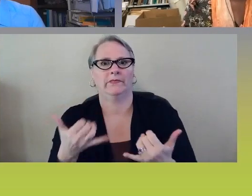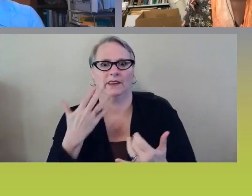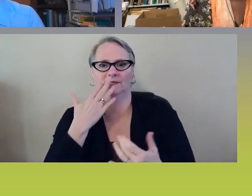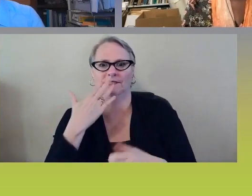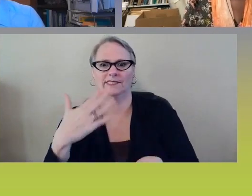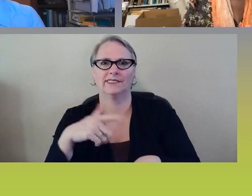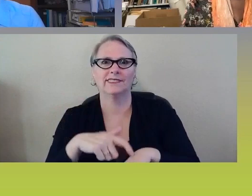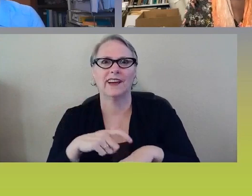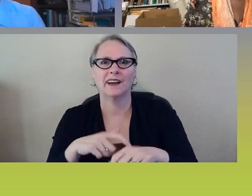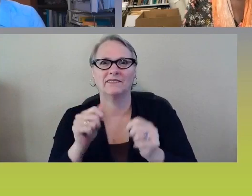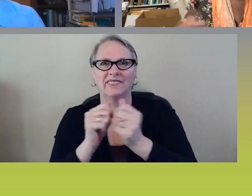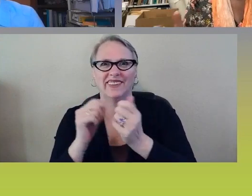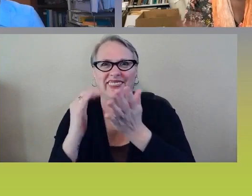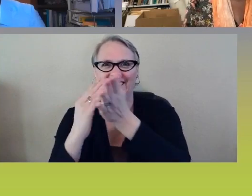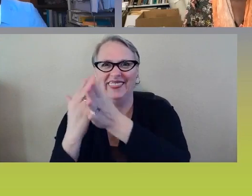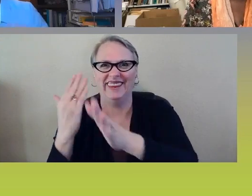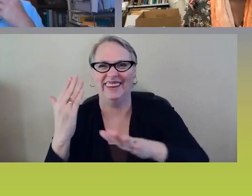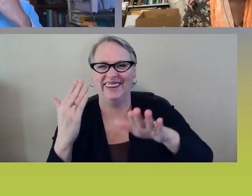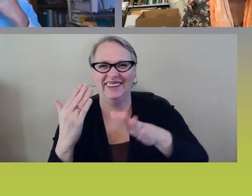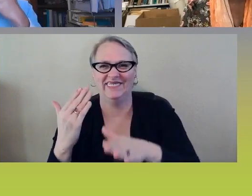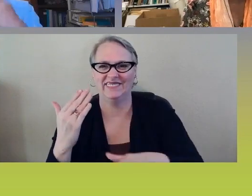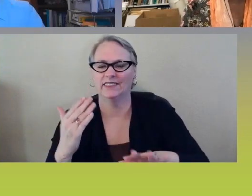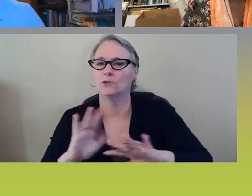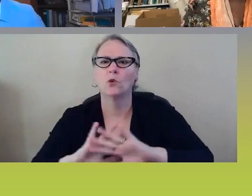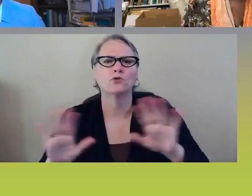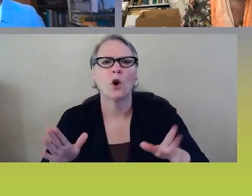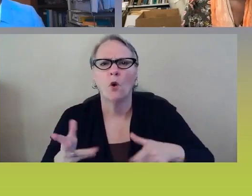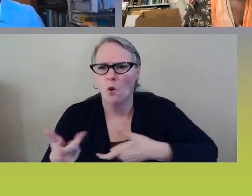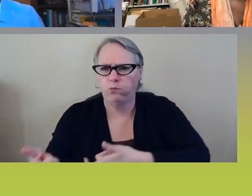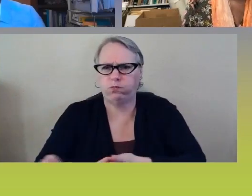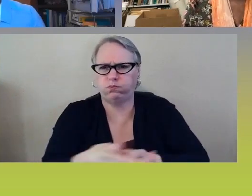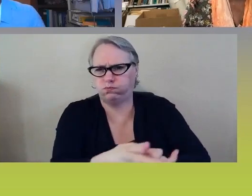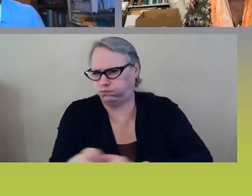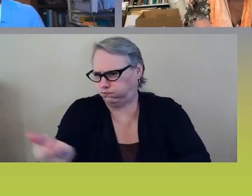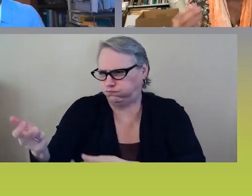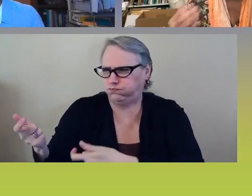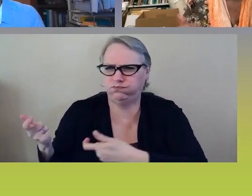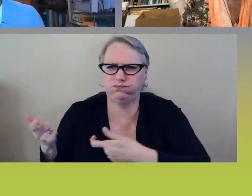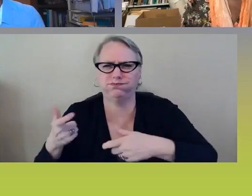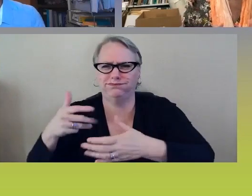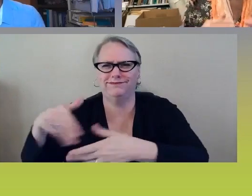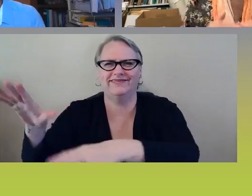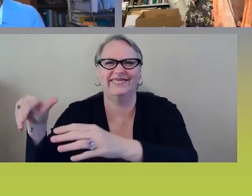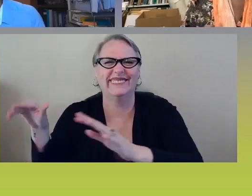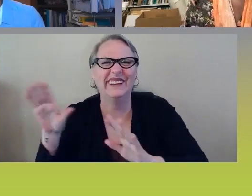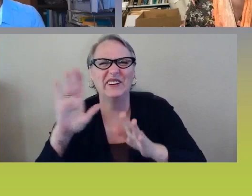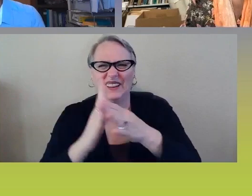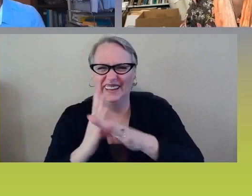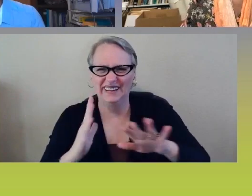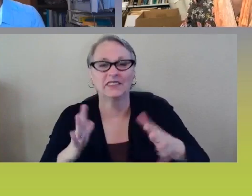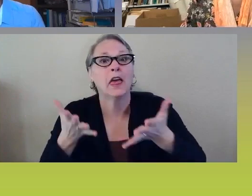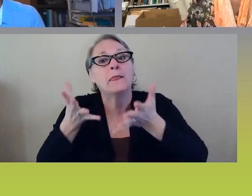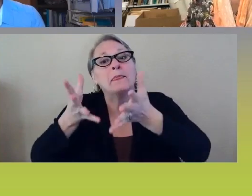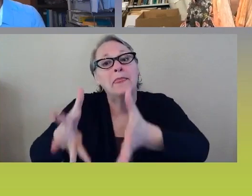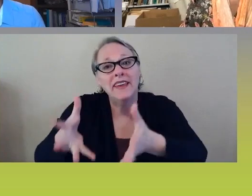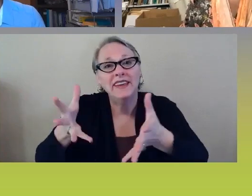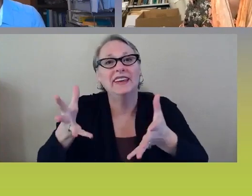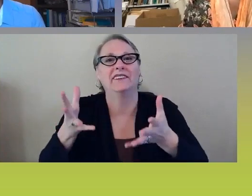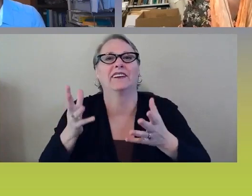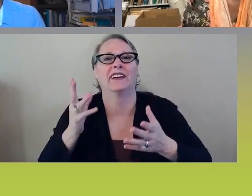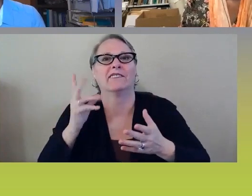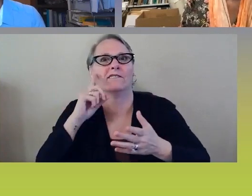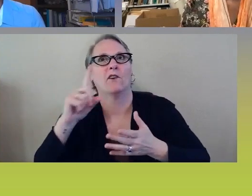with the leaves. So please do not blow all the leaves in the house or the center. Just leave them at least for 1